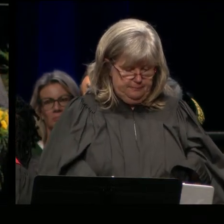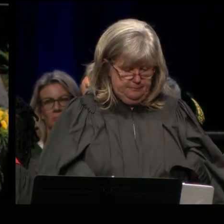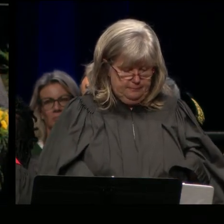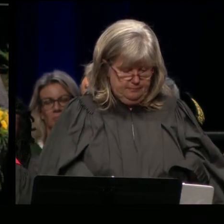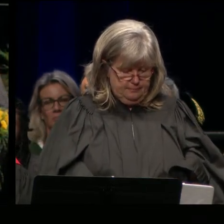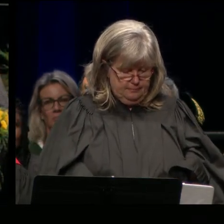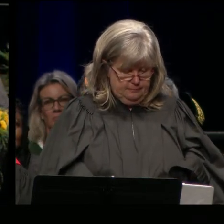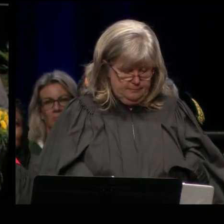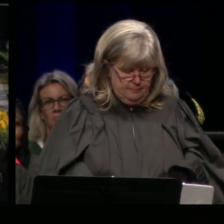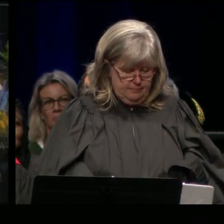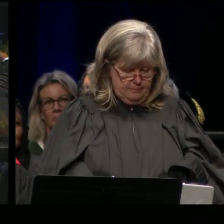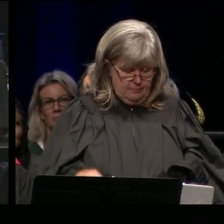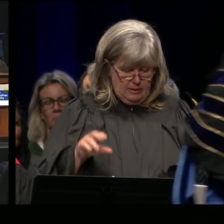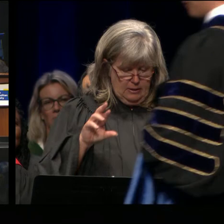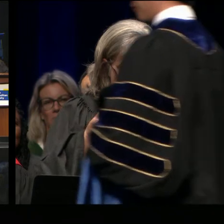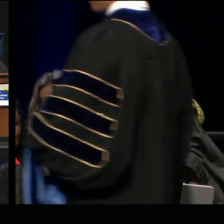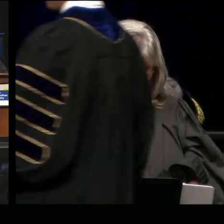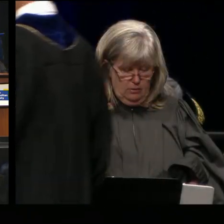Randy Tan.